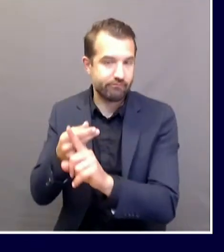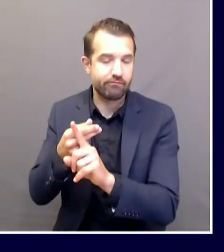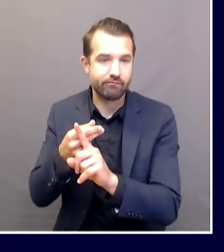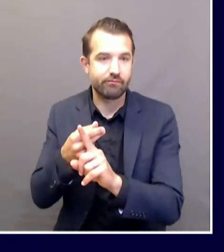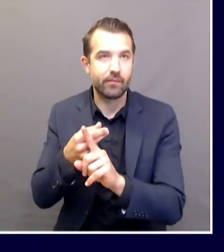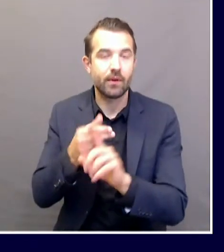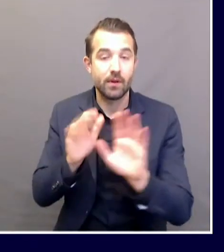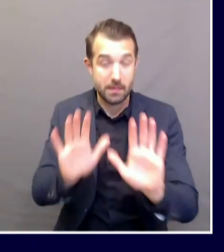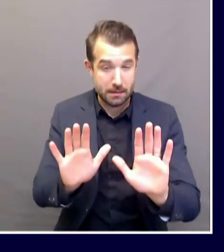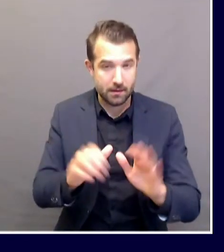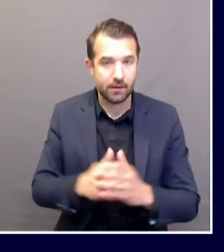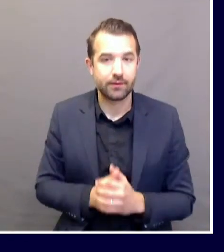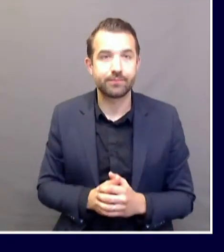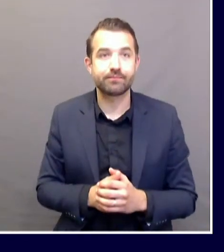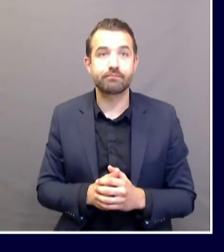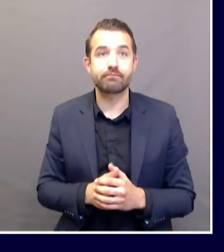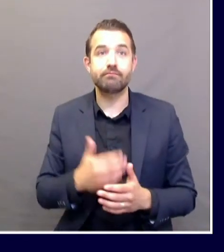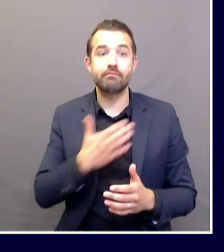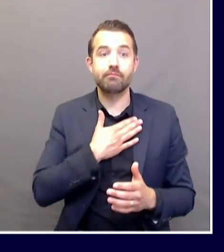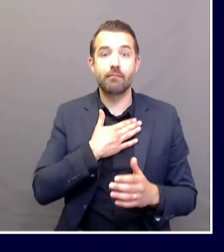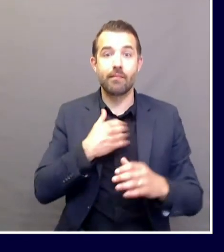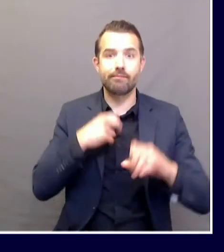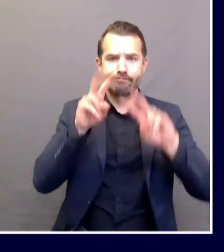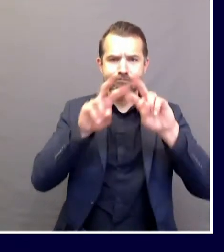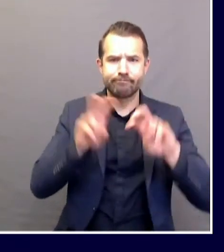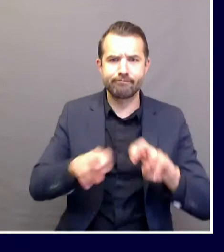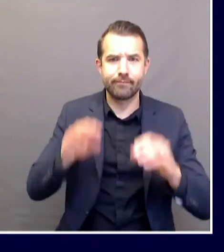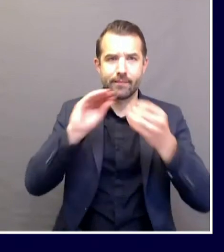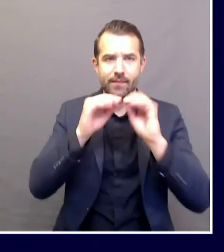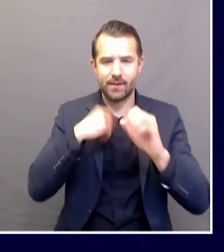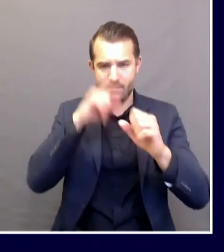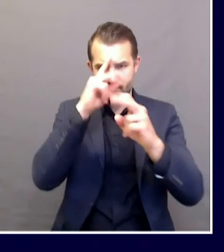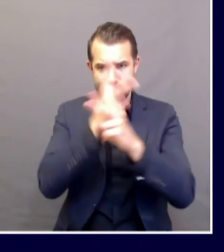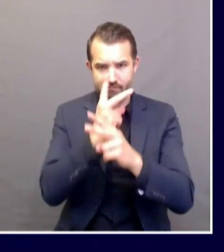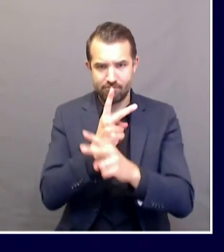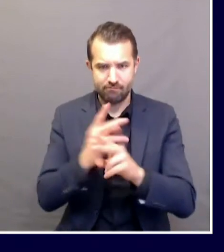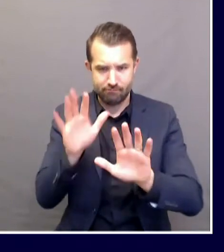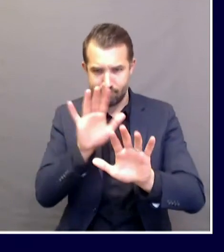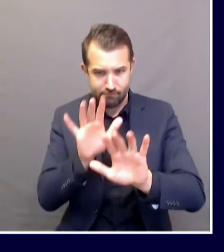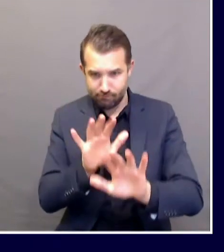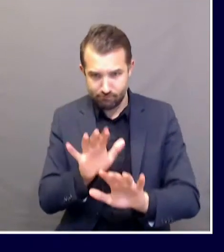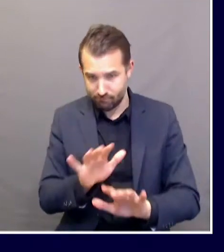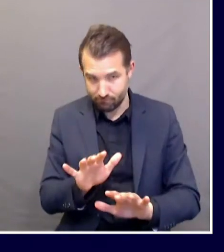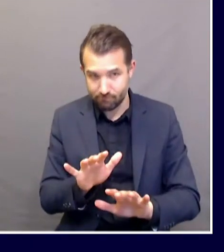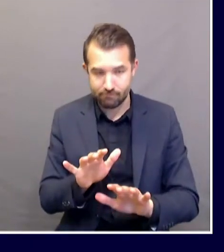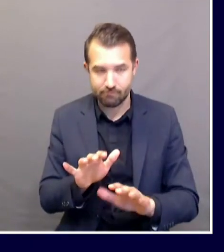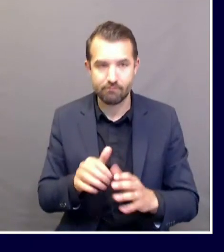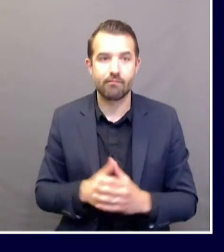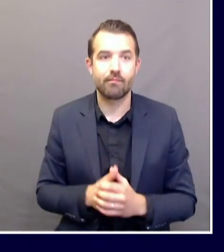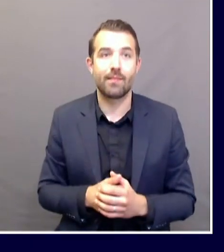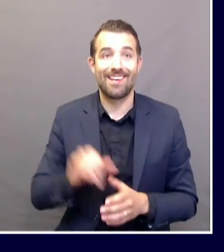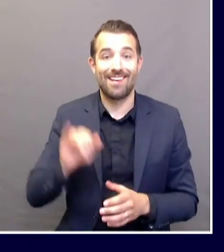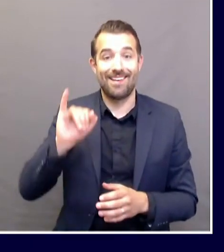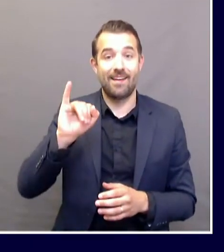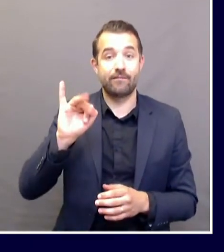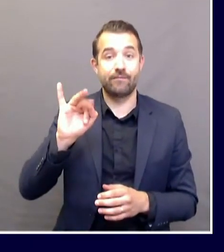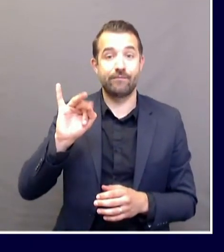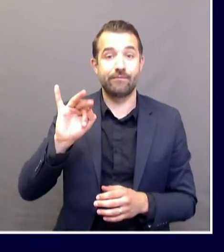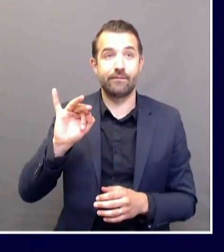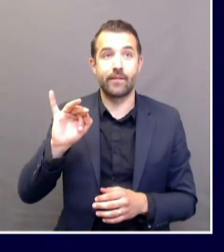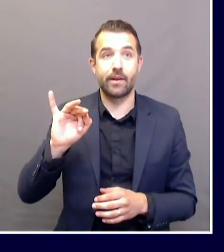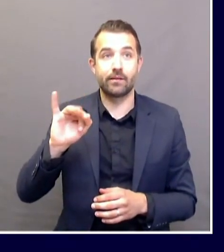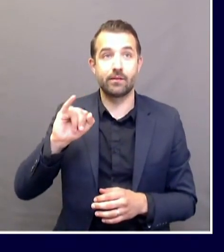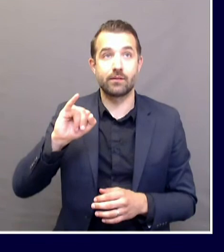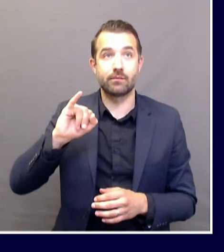I analyzed it, it's largely explained by the fact that all the J&J that would have otherwise been used, around 25 or so